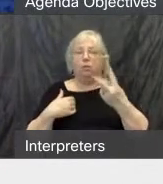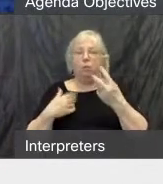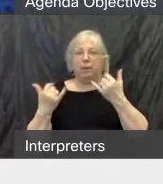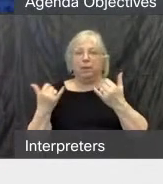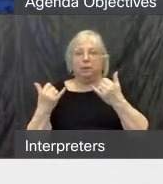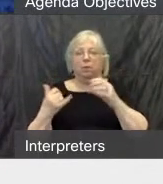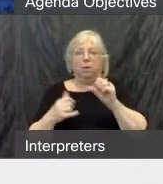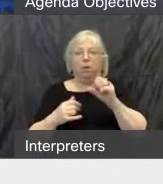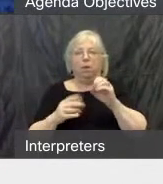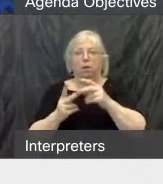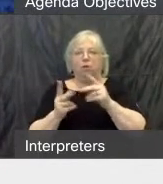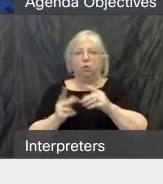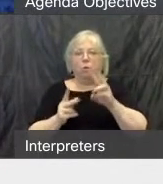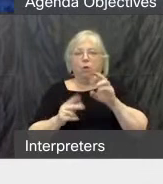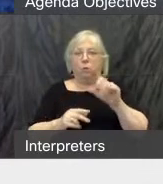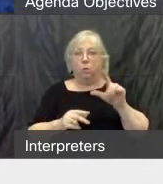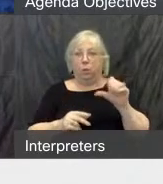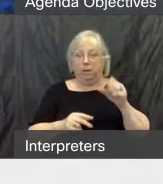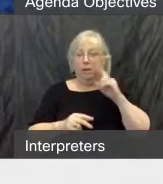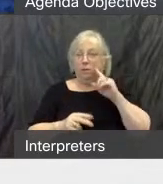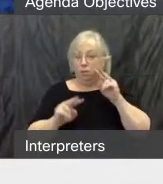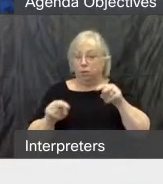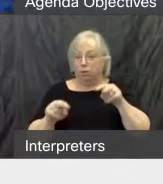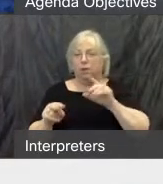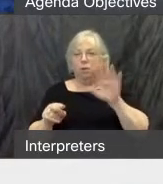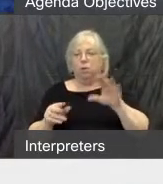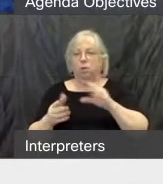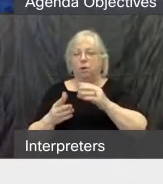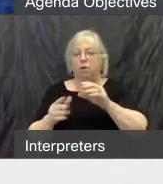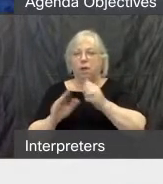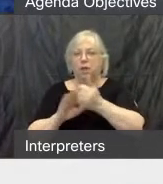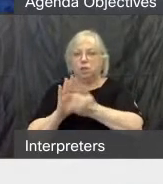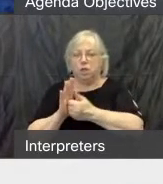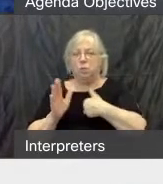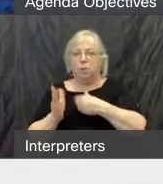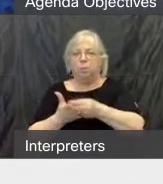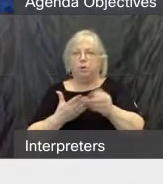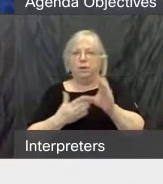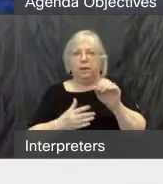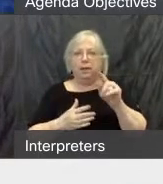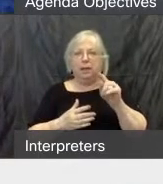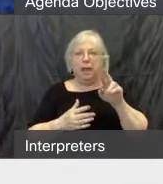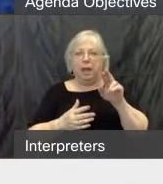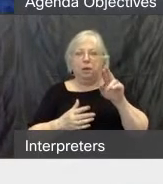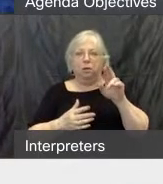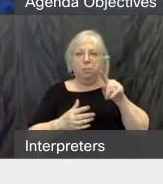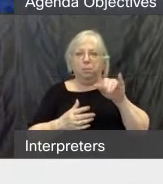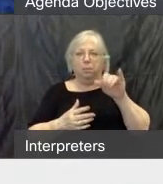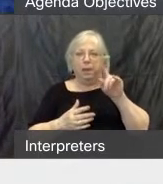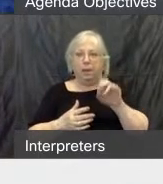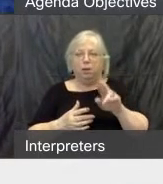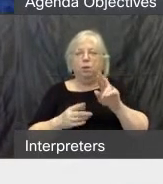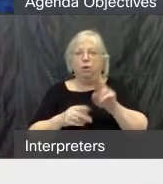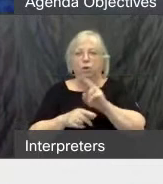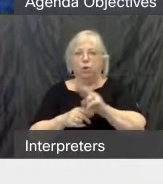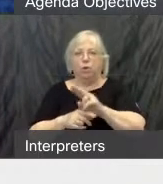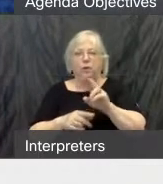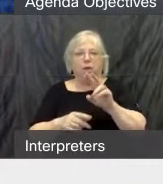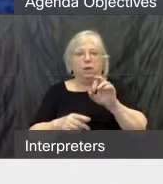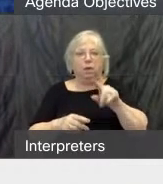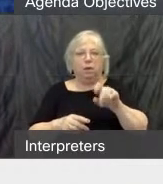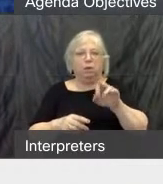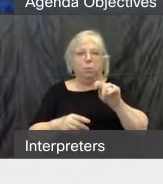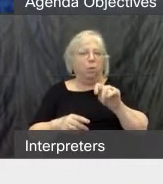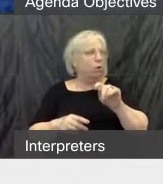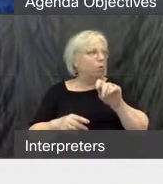So Sourcewell, so if you look at your agenda, we're purchasing a Caterpillar product, two Caterpillar products using Sourcewell